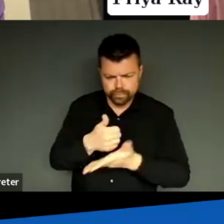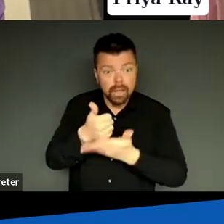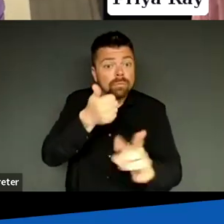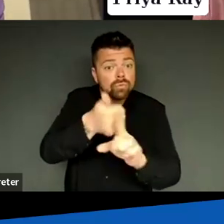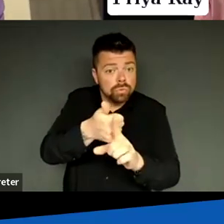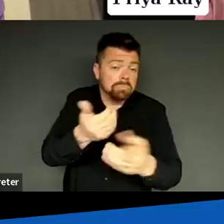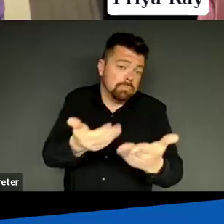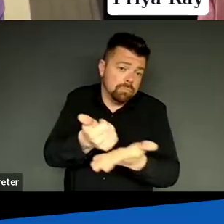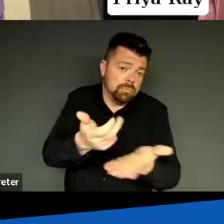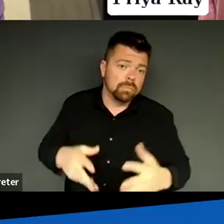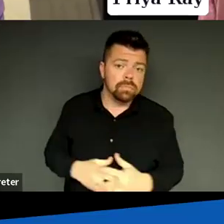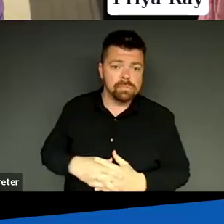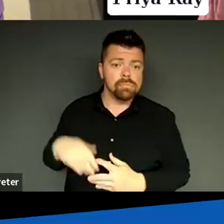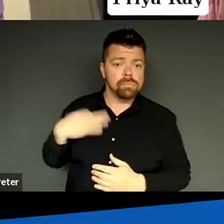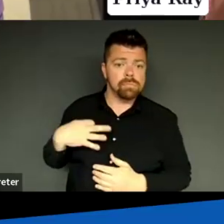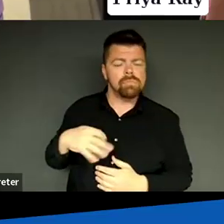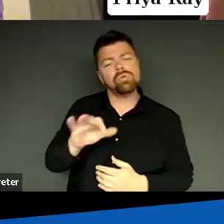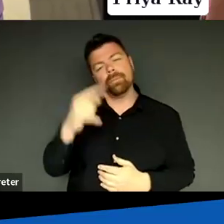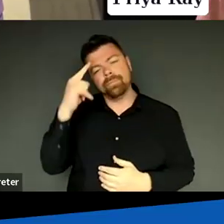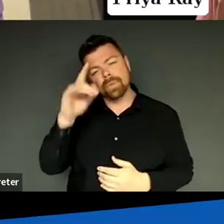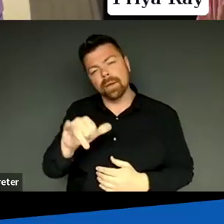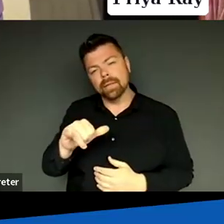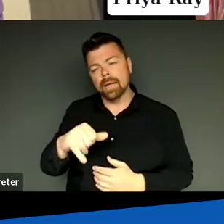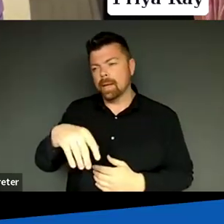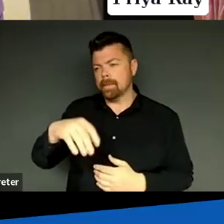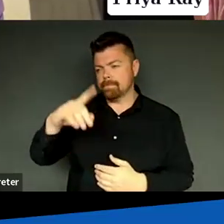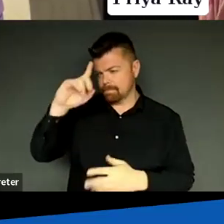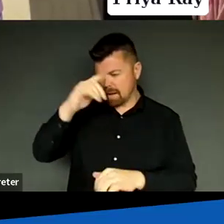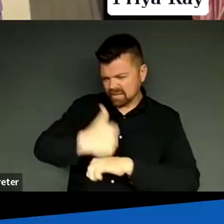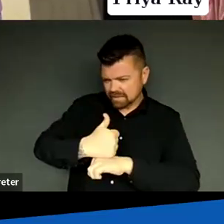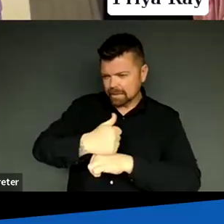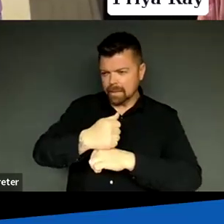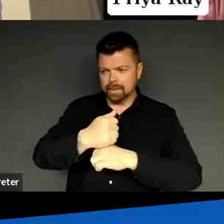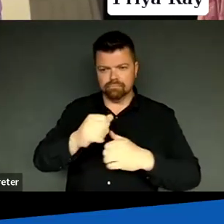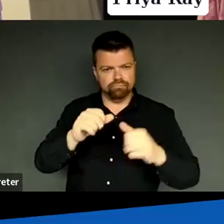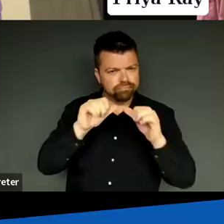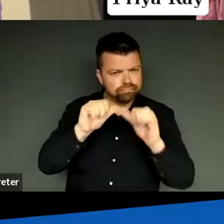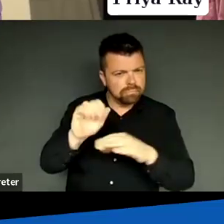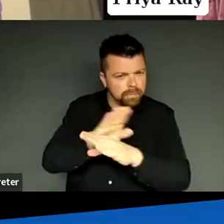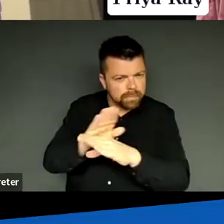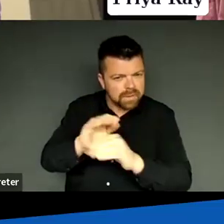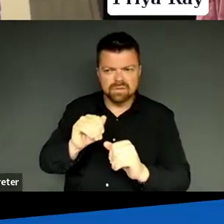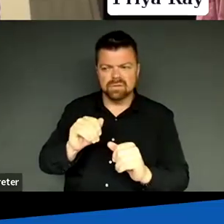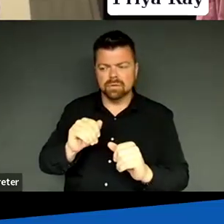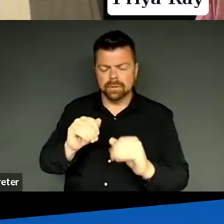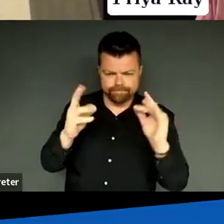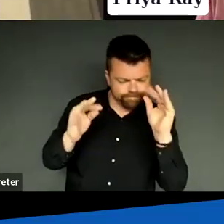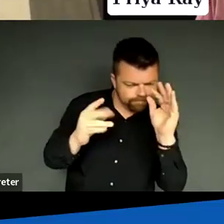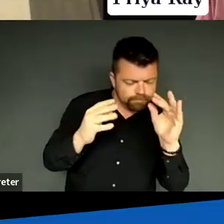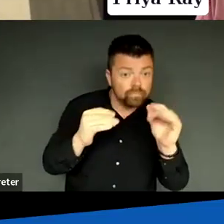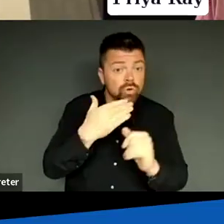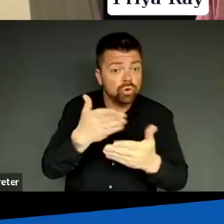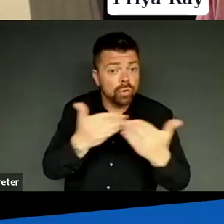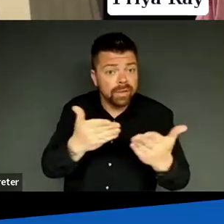you. I also think keeping your mind busy Hmm is a really good thing. Like, I think that's the